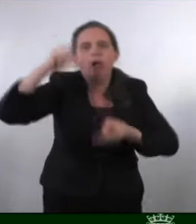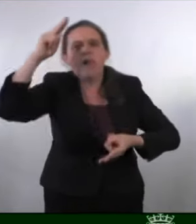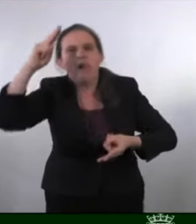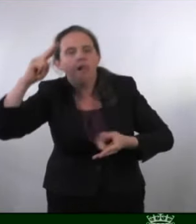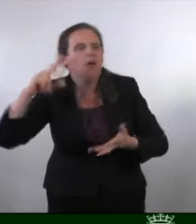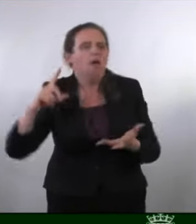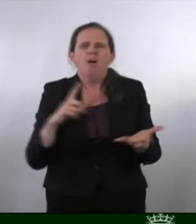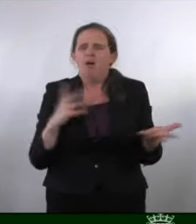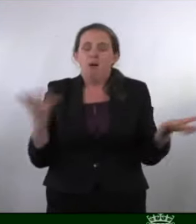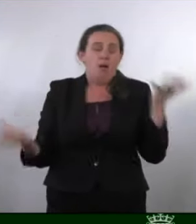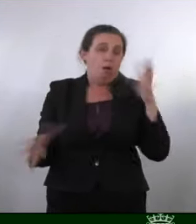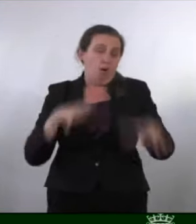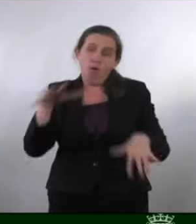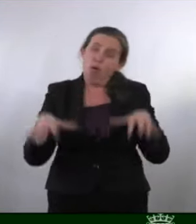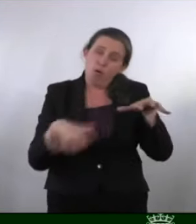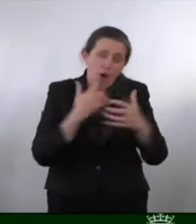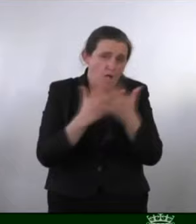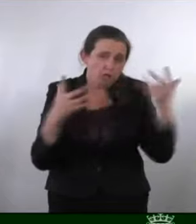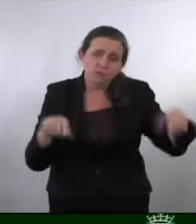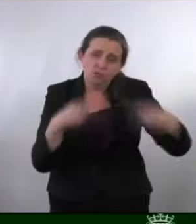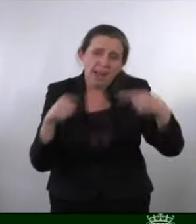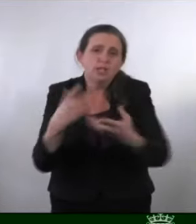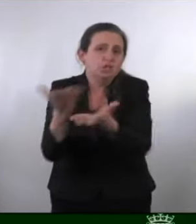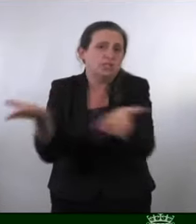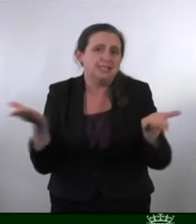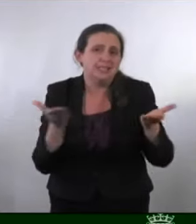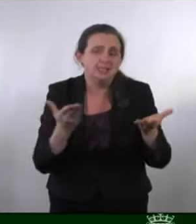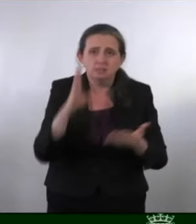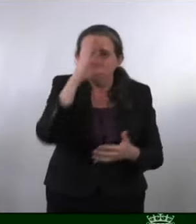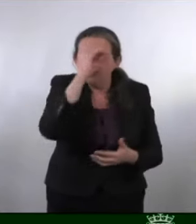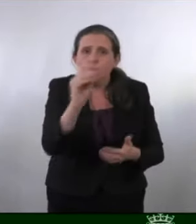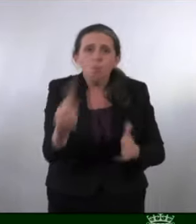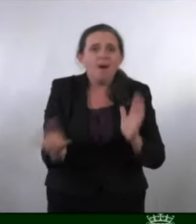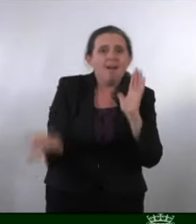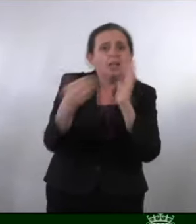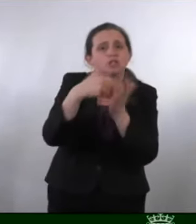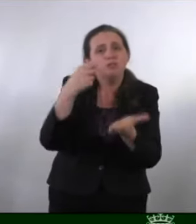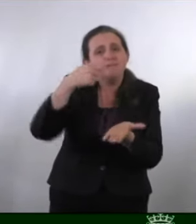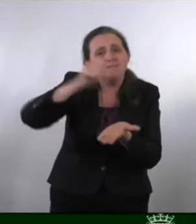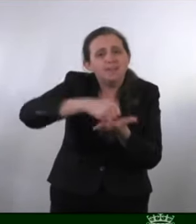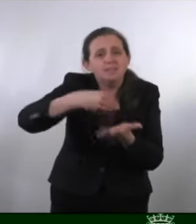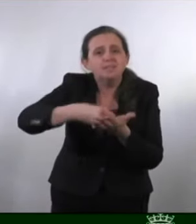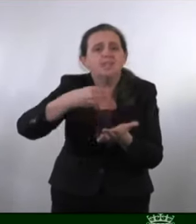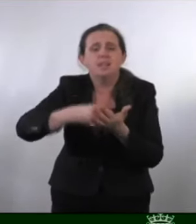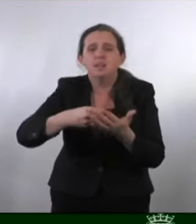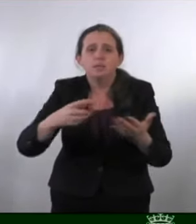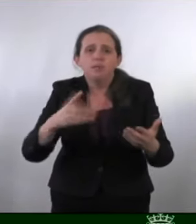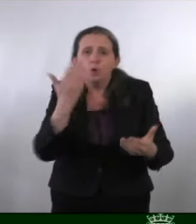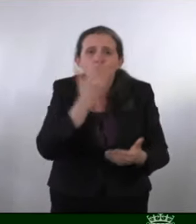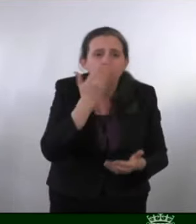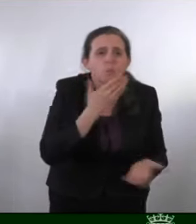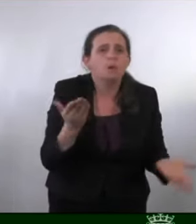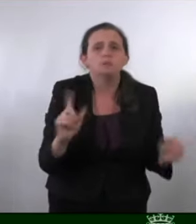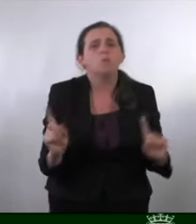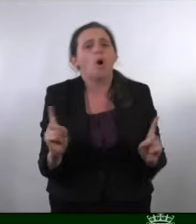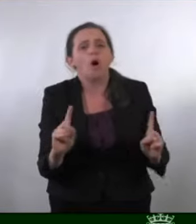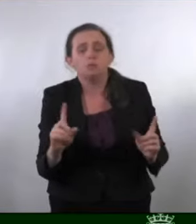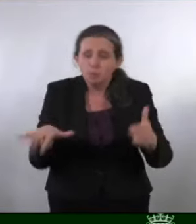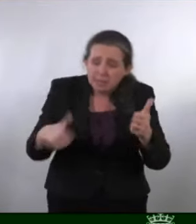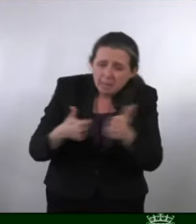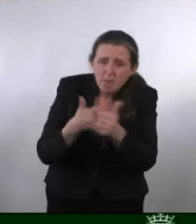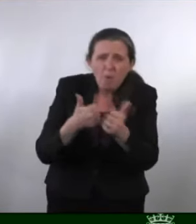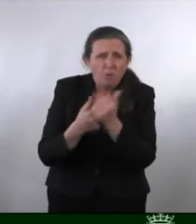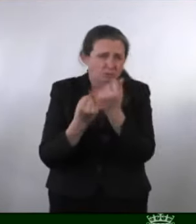What additional funding, financial support is being made available to schools to support them with this